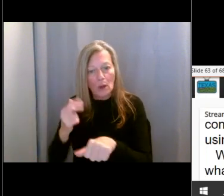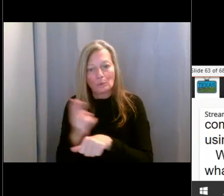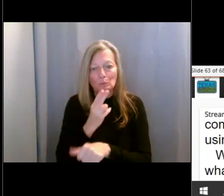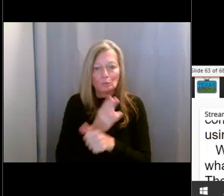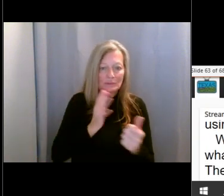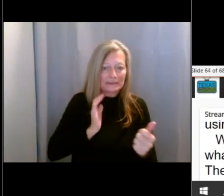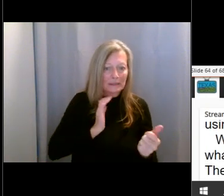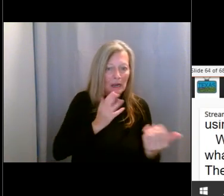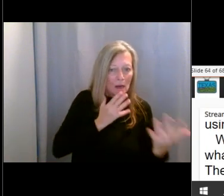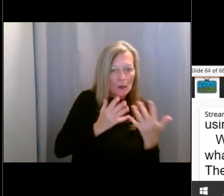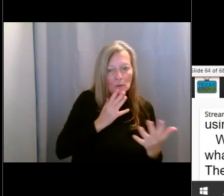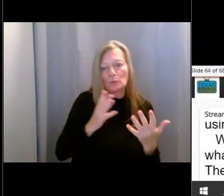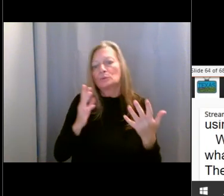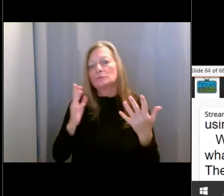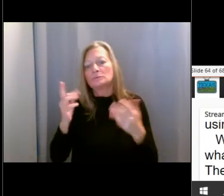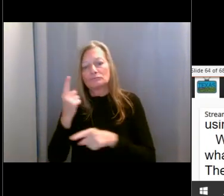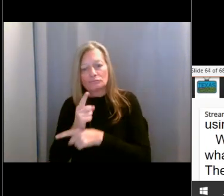this is brand compliant.